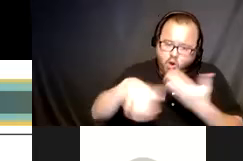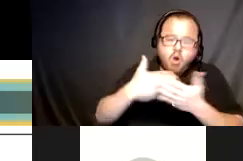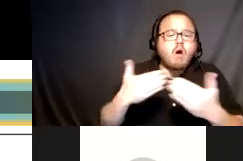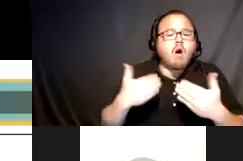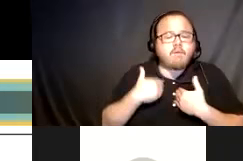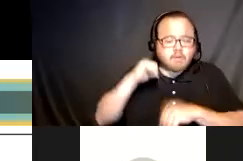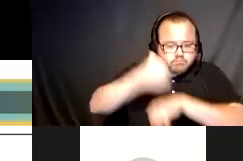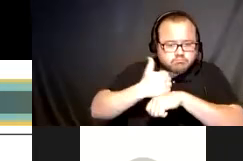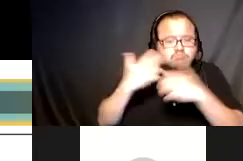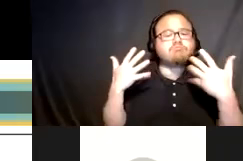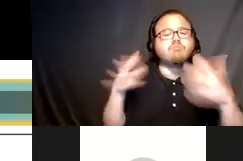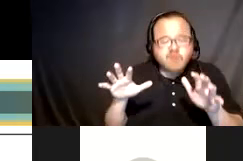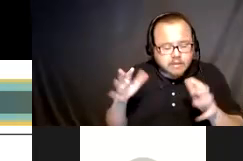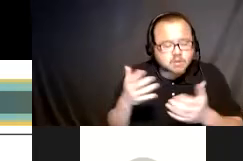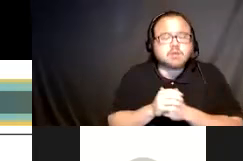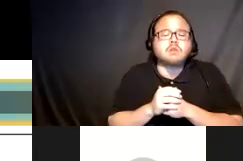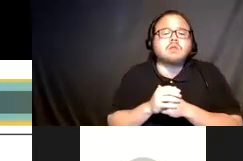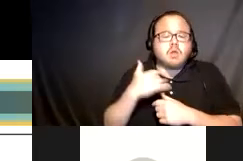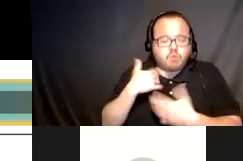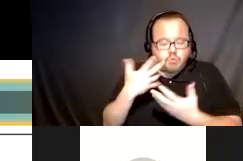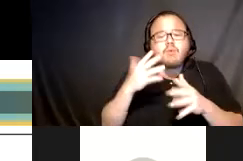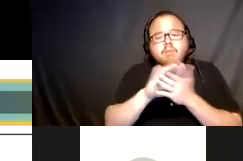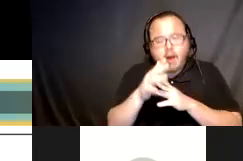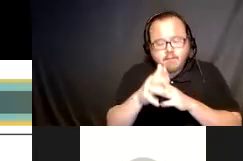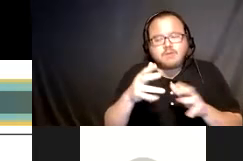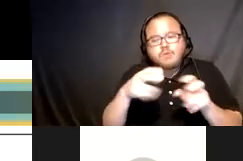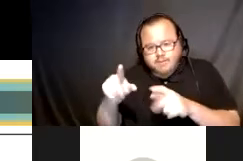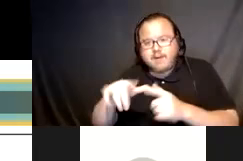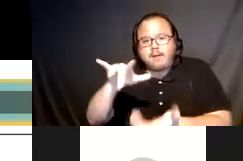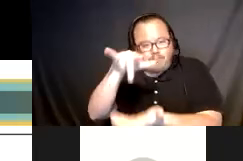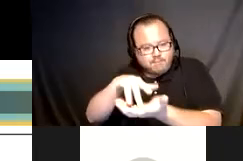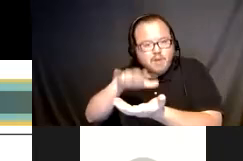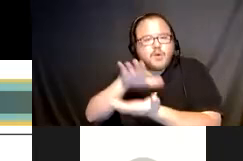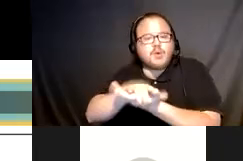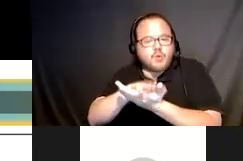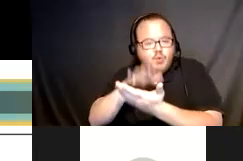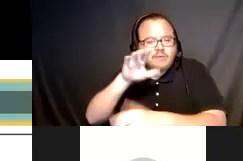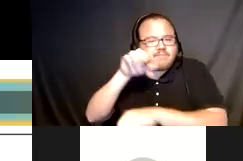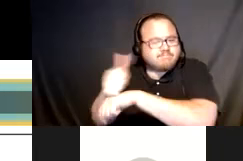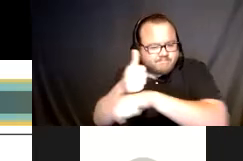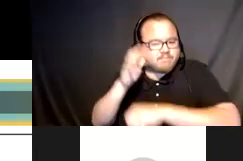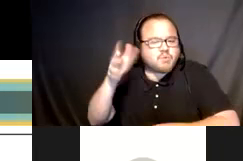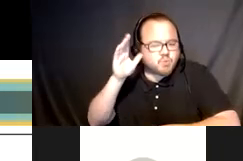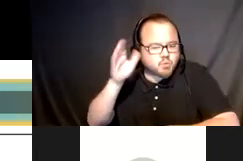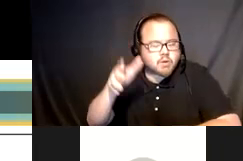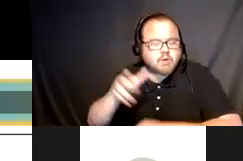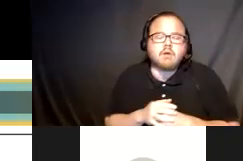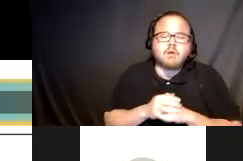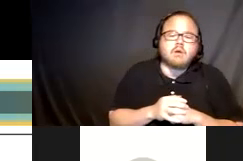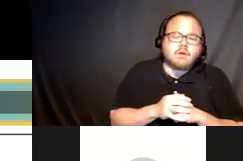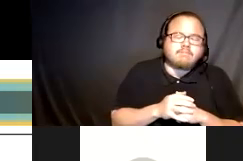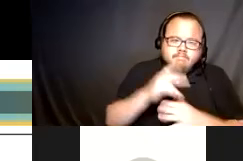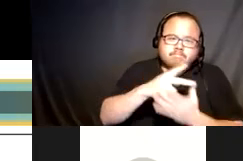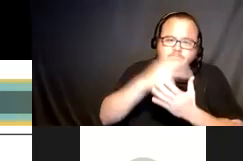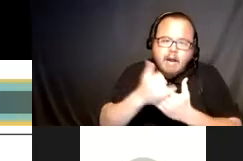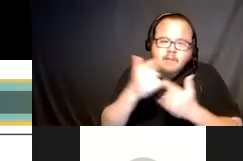in place, and we're working on transitioning that with our middle schools as well. And so it's a bit of a project.